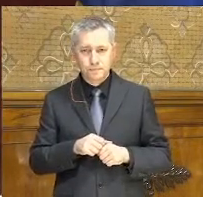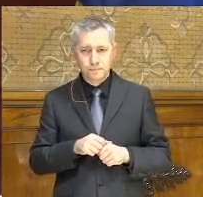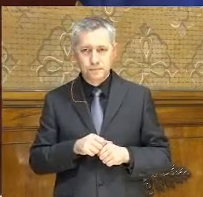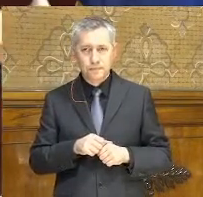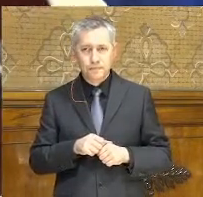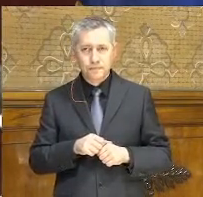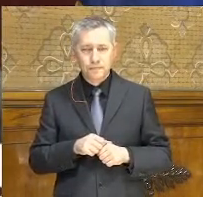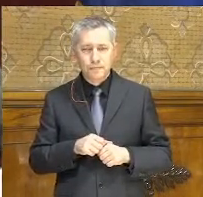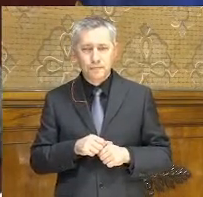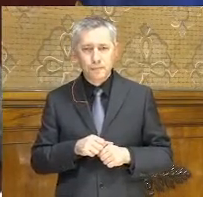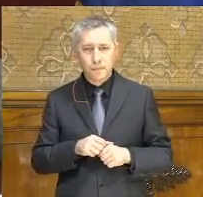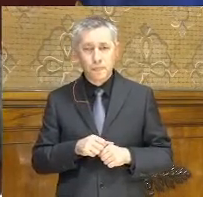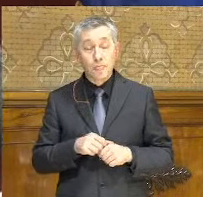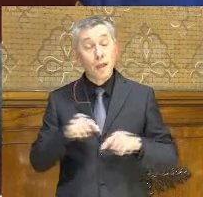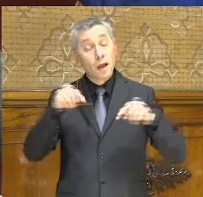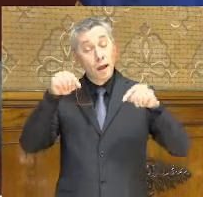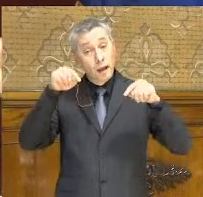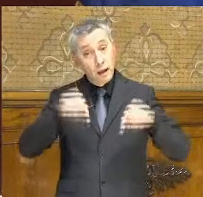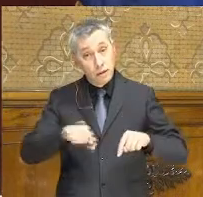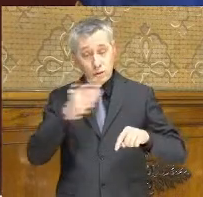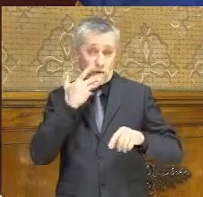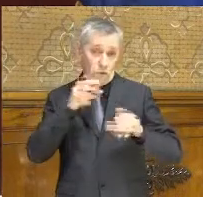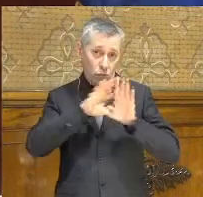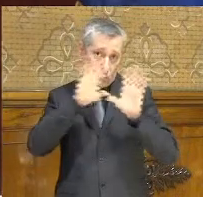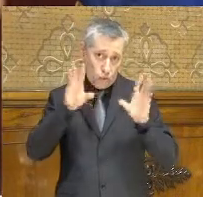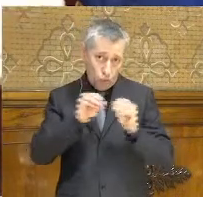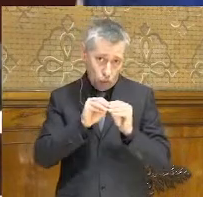Let me end then